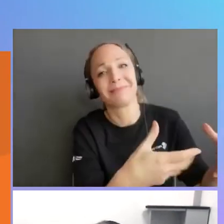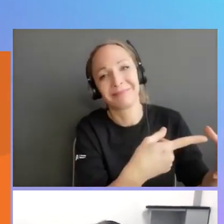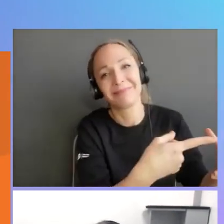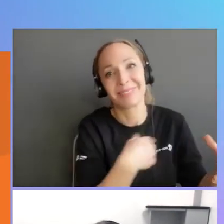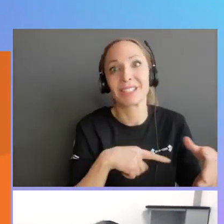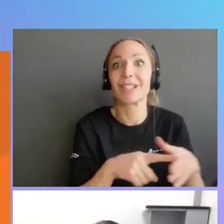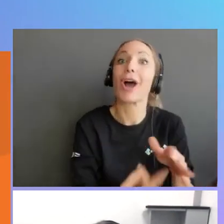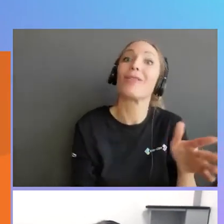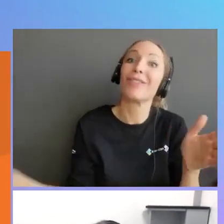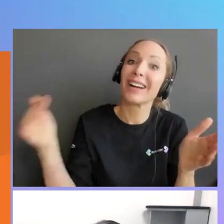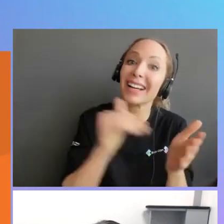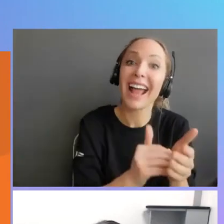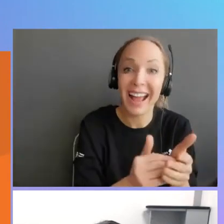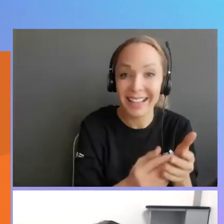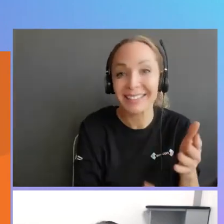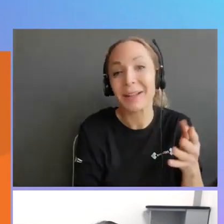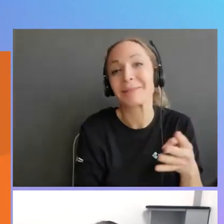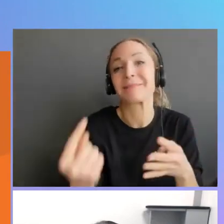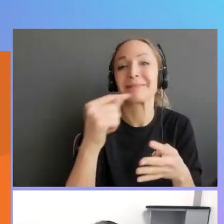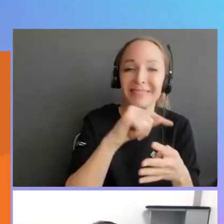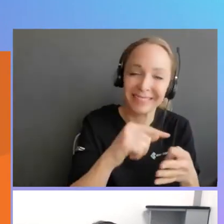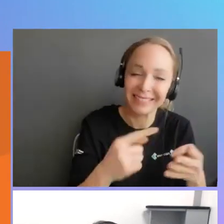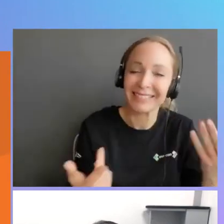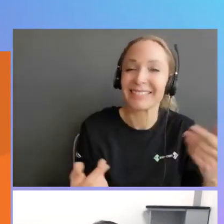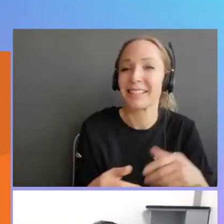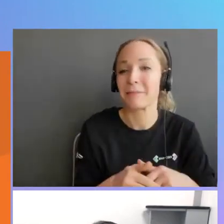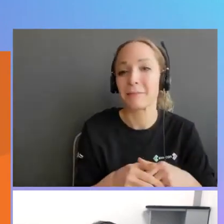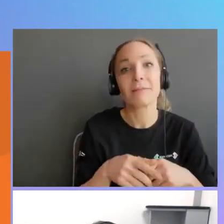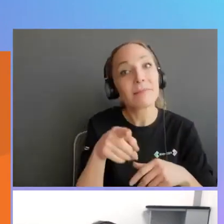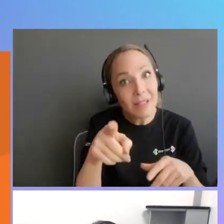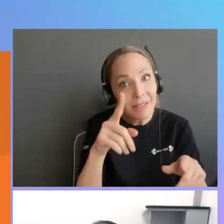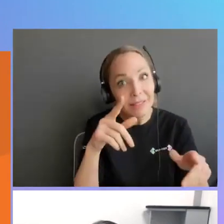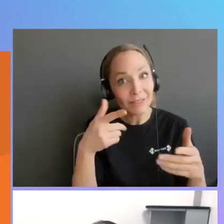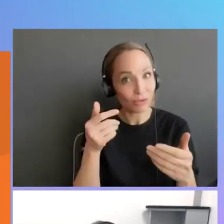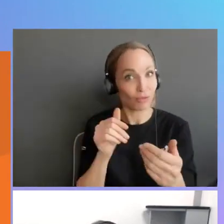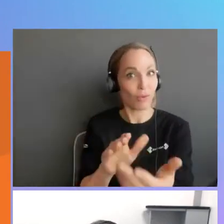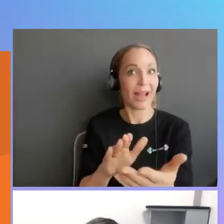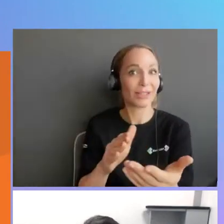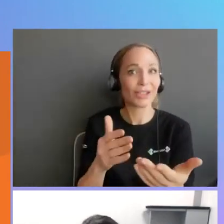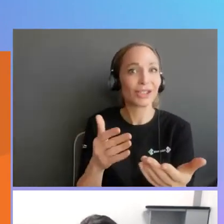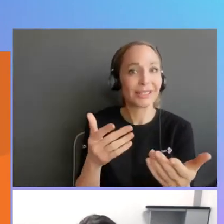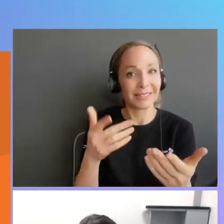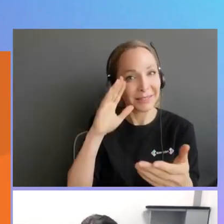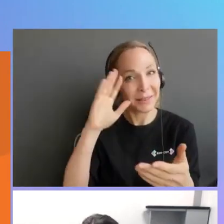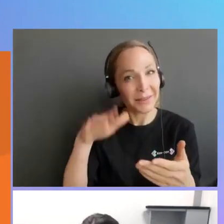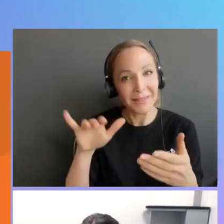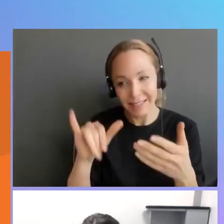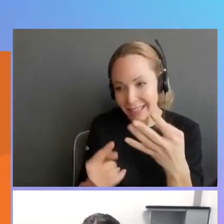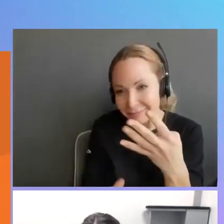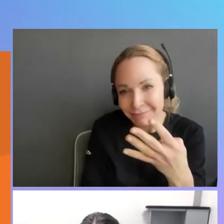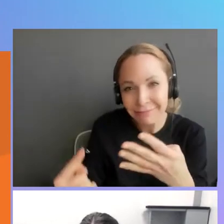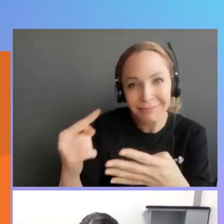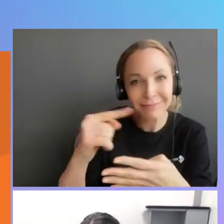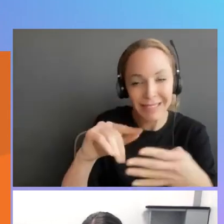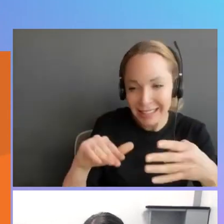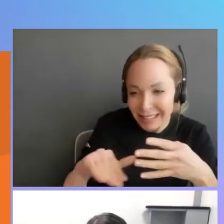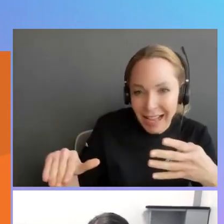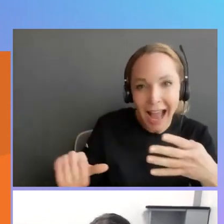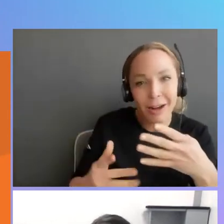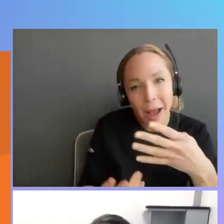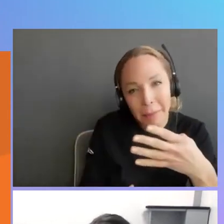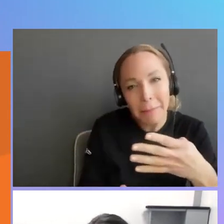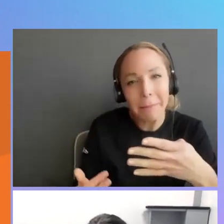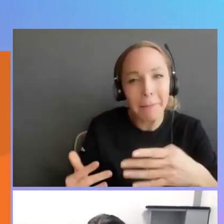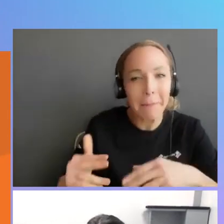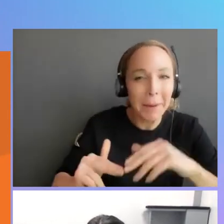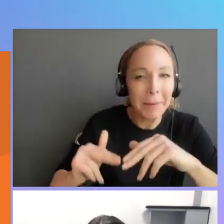So let's talk about some strategies as we're walking through that scaffold. How do we actually get from the ground floor all